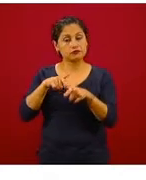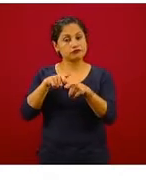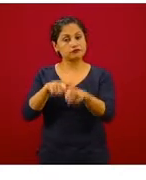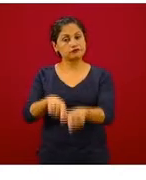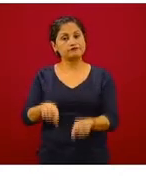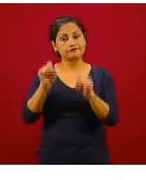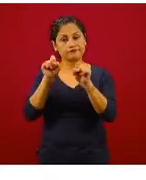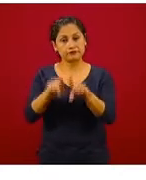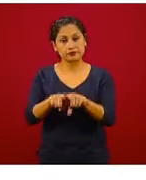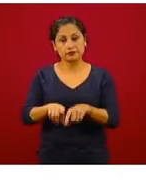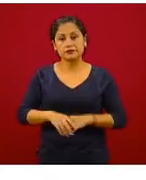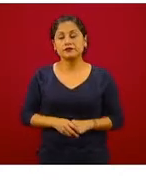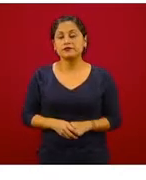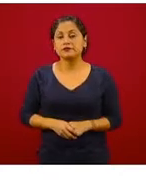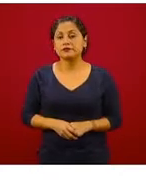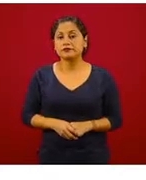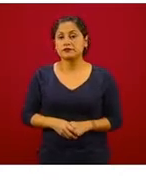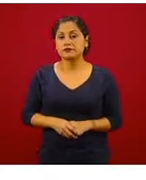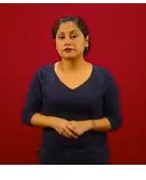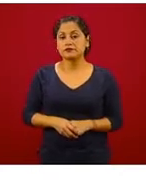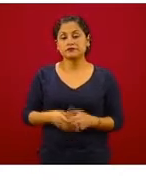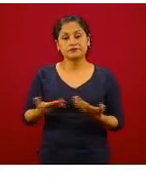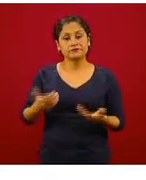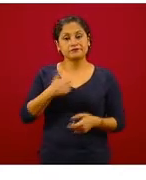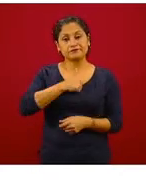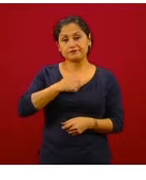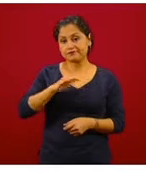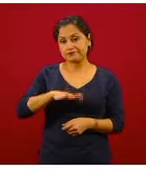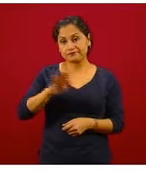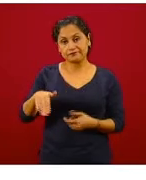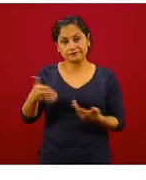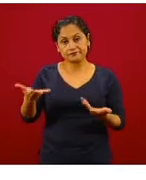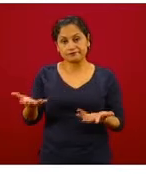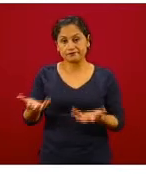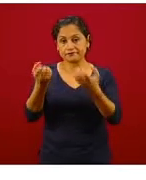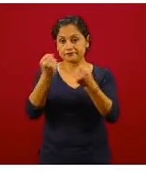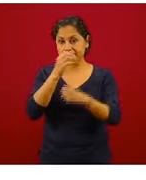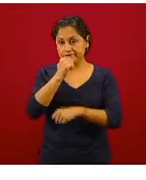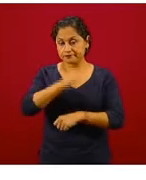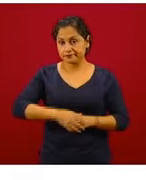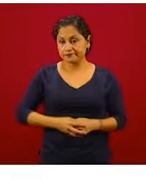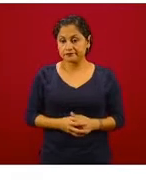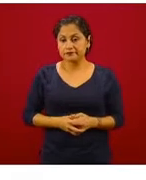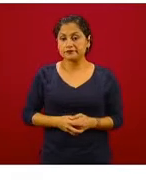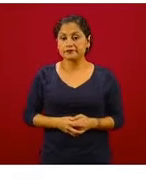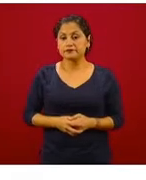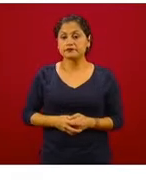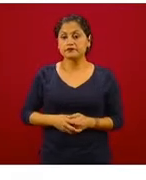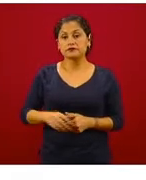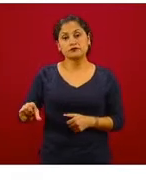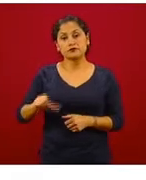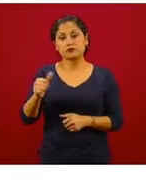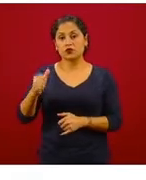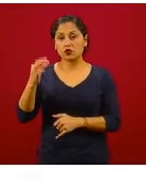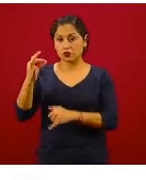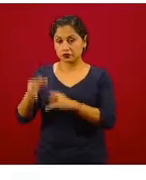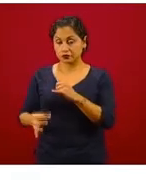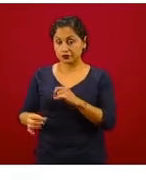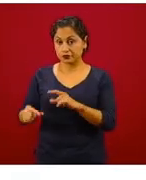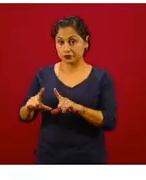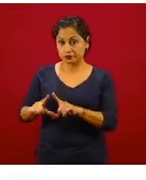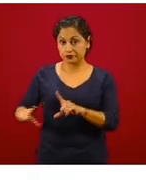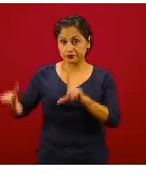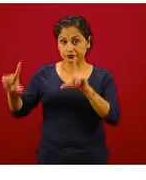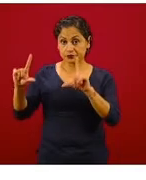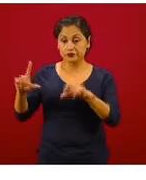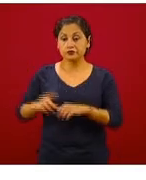five states that are on the very far left of the bar graph. Basically, this is irreversible that they will maintain that